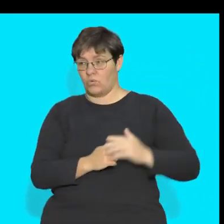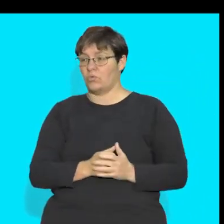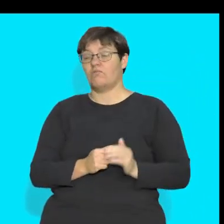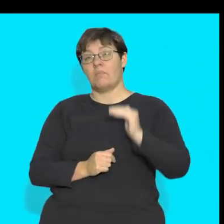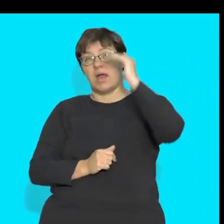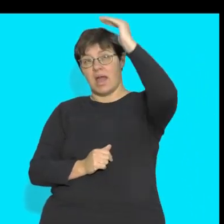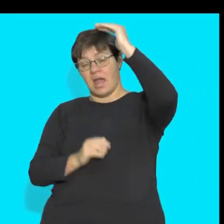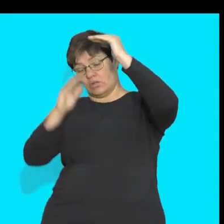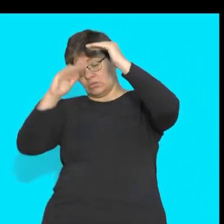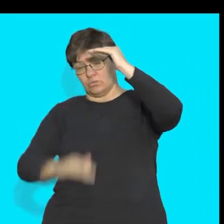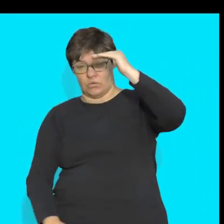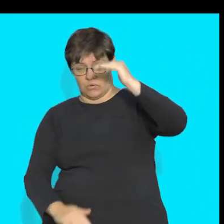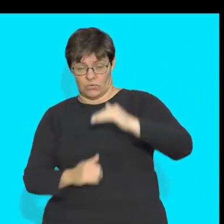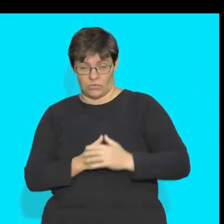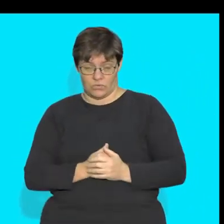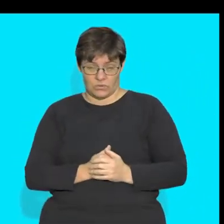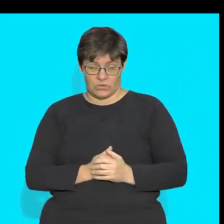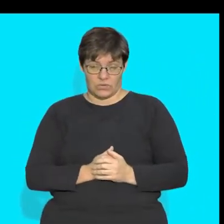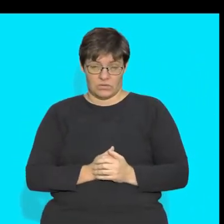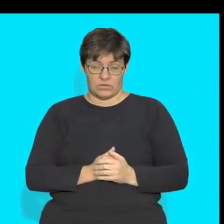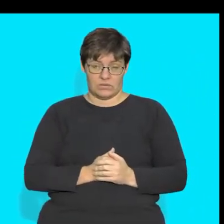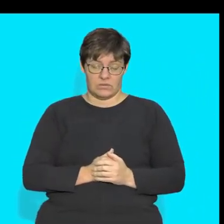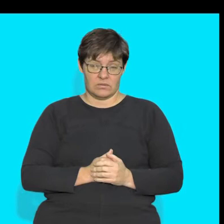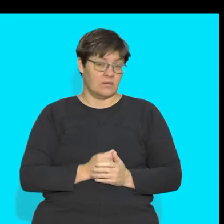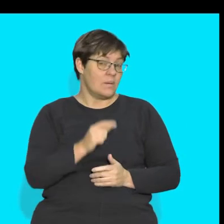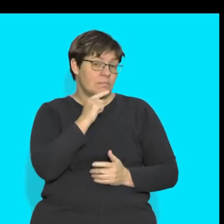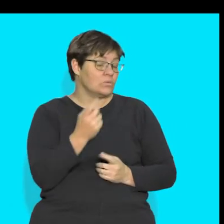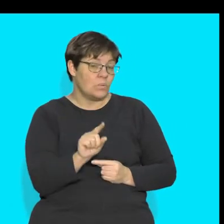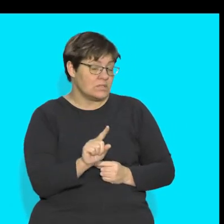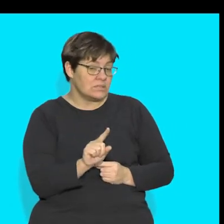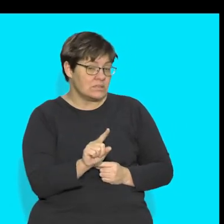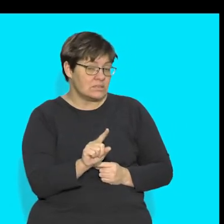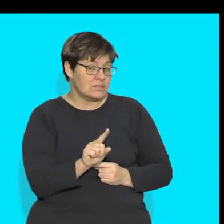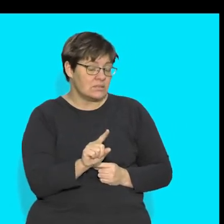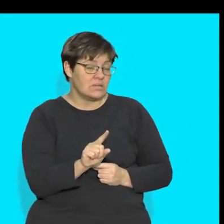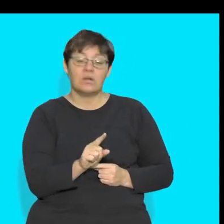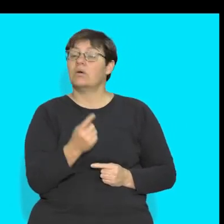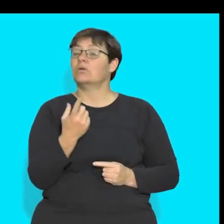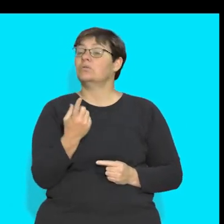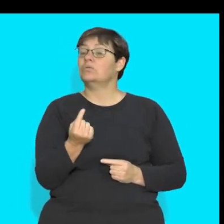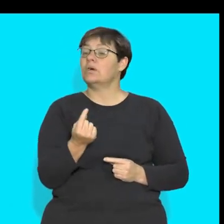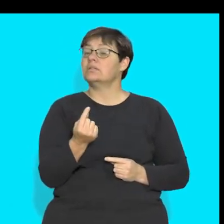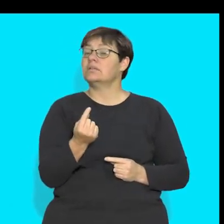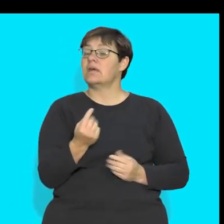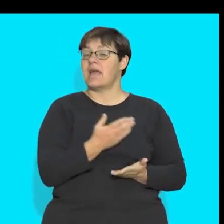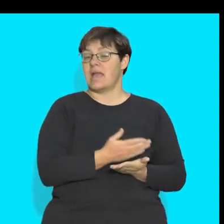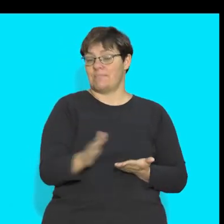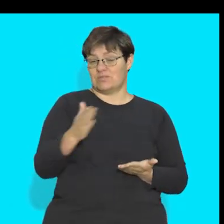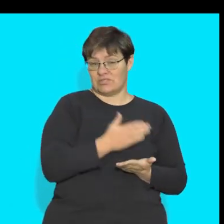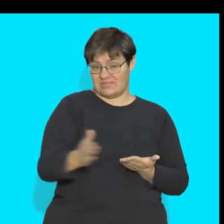low, high to low. So which one are we doing? It has to be